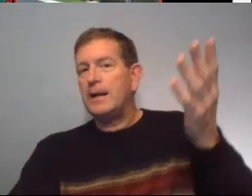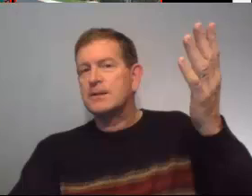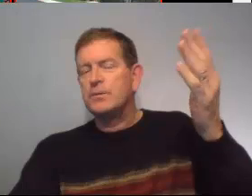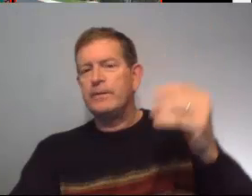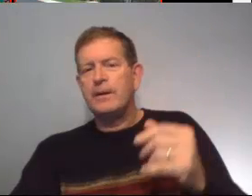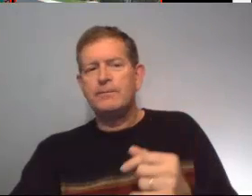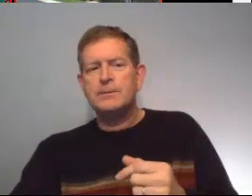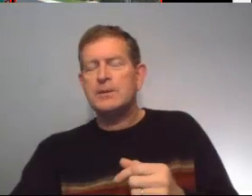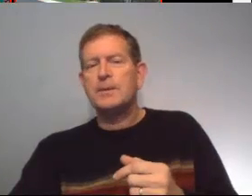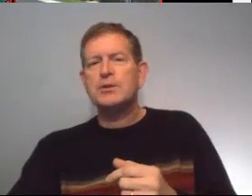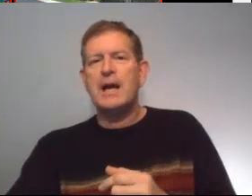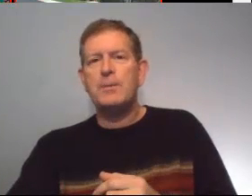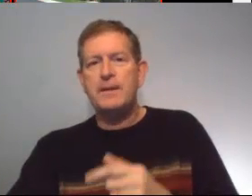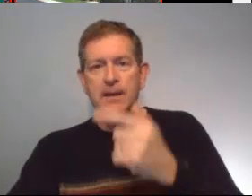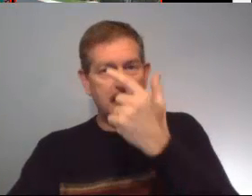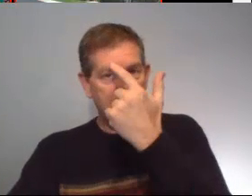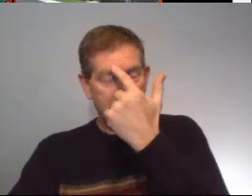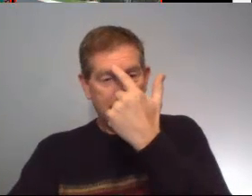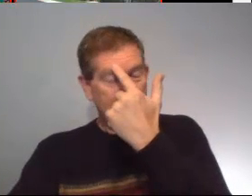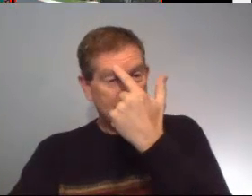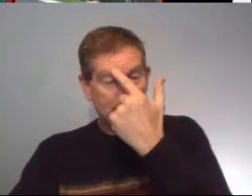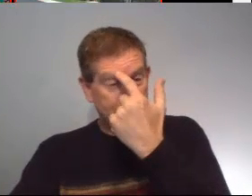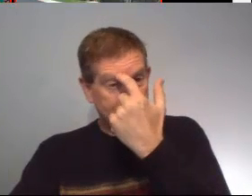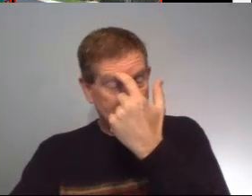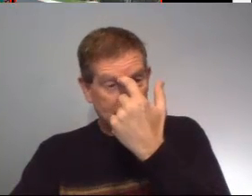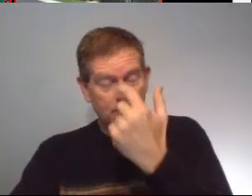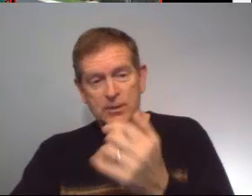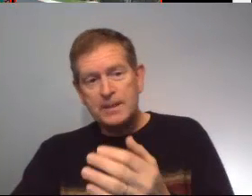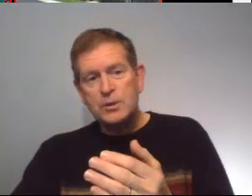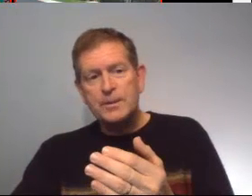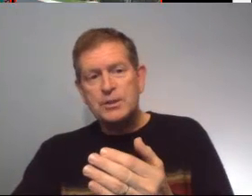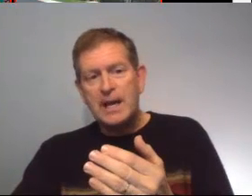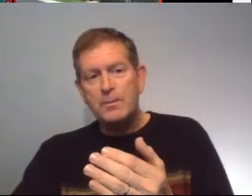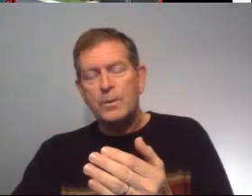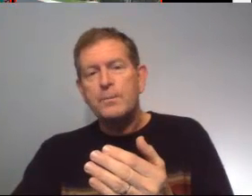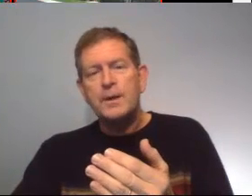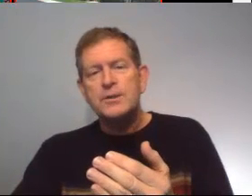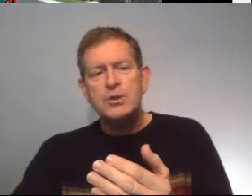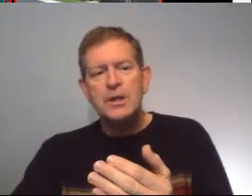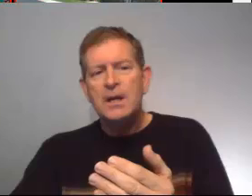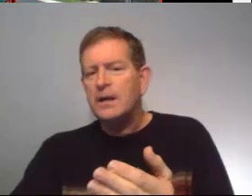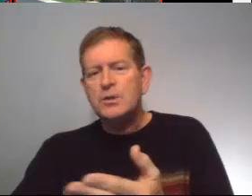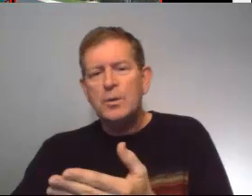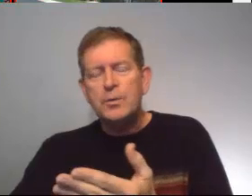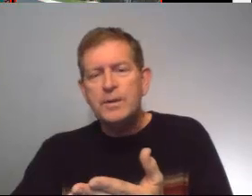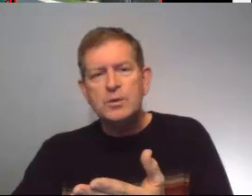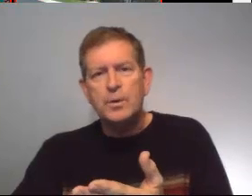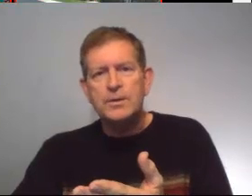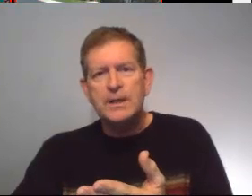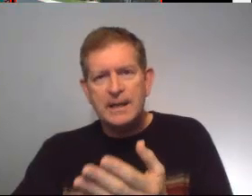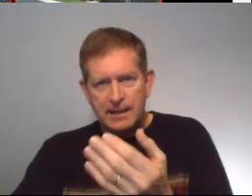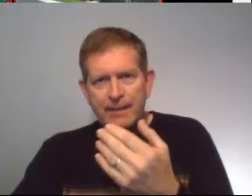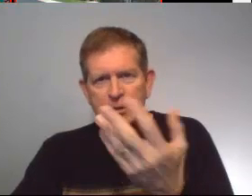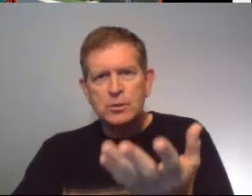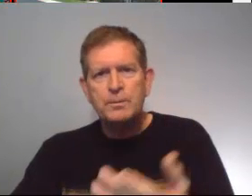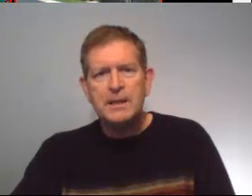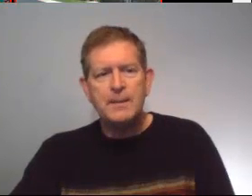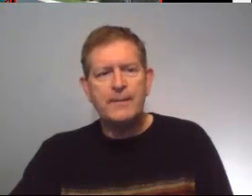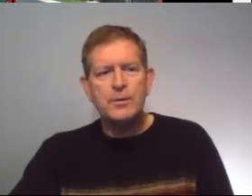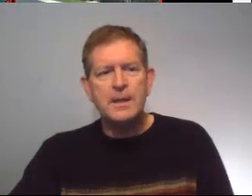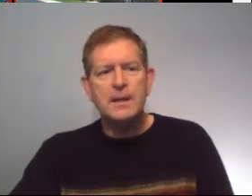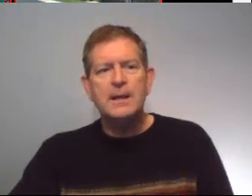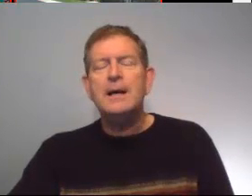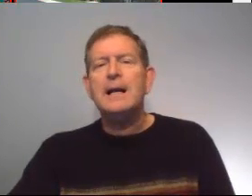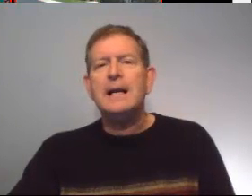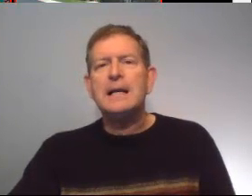why not? Since we've spent so much time with the we spent so much time with the pronunciation, let's go through these words and have you just repeat